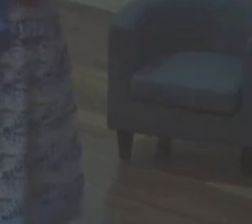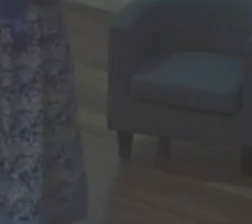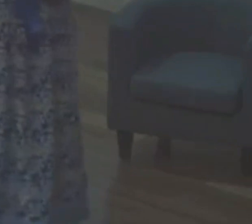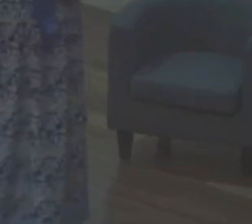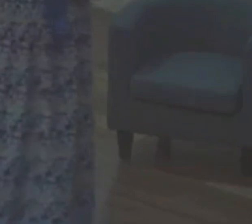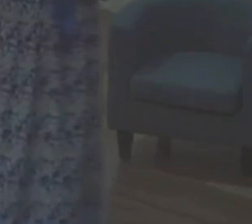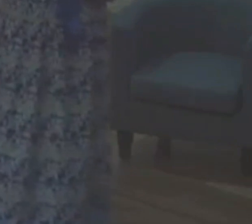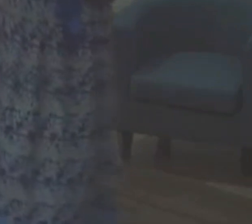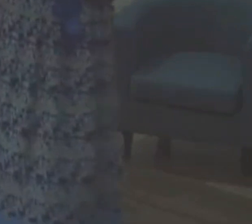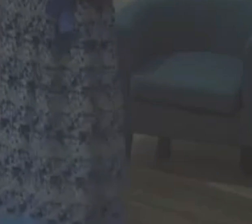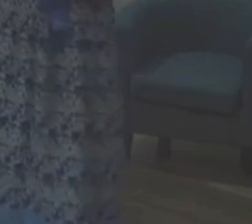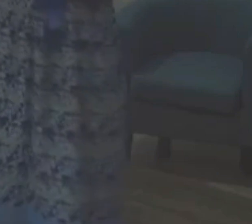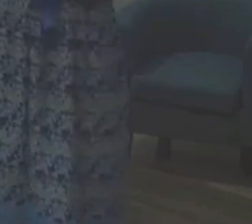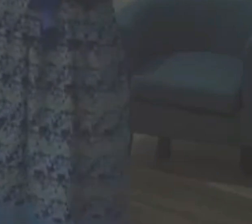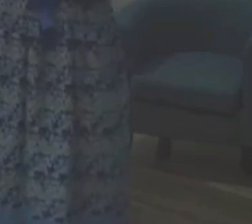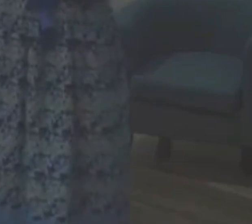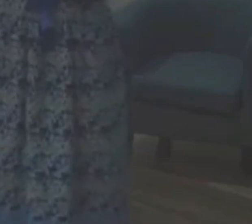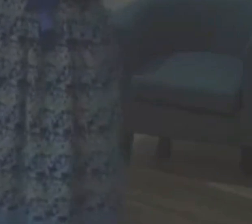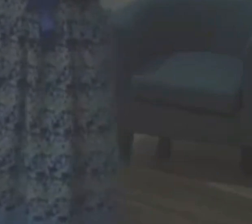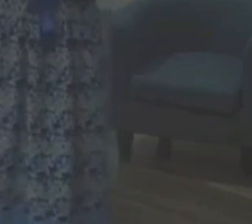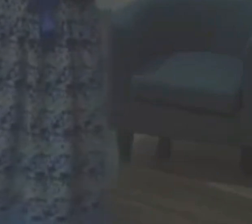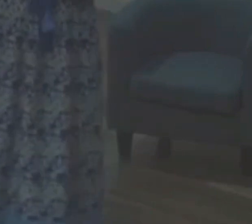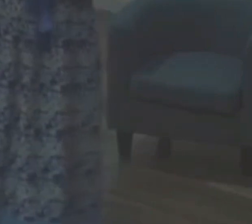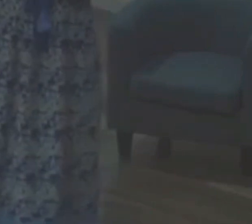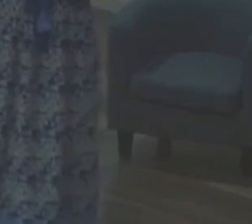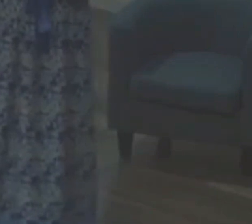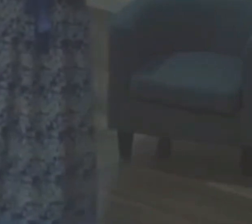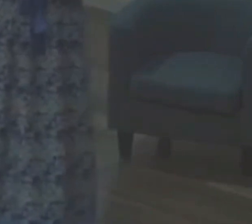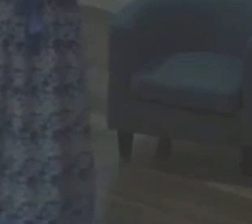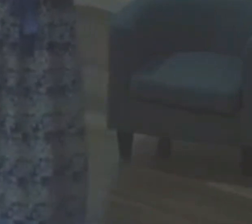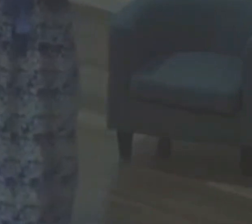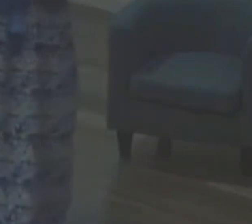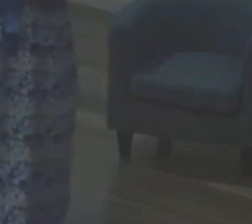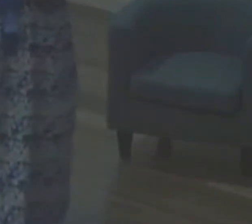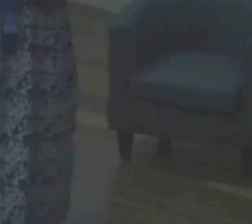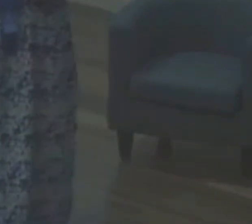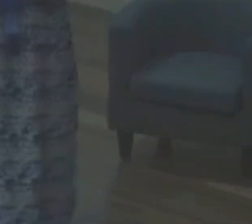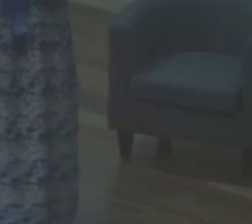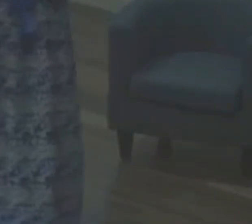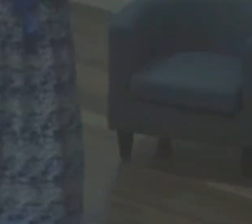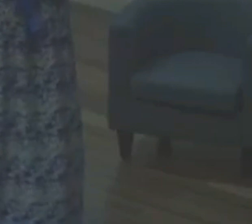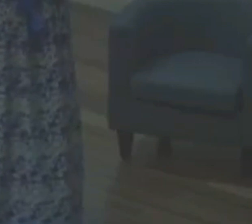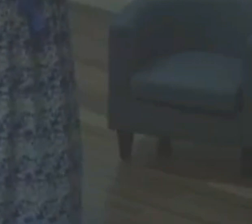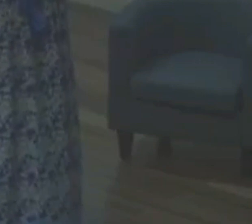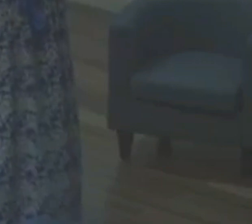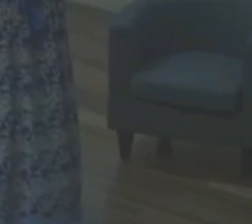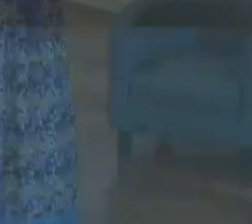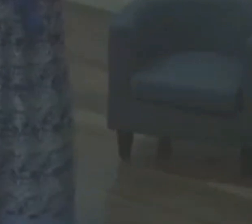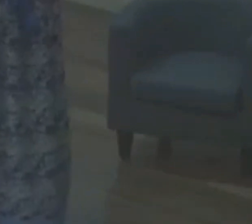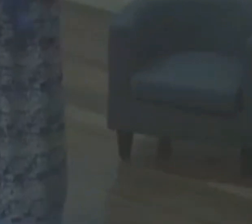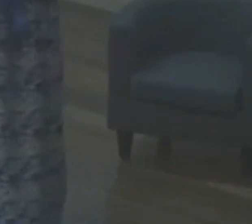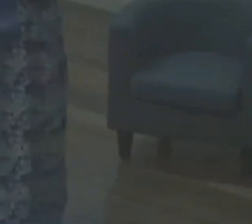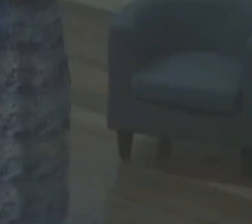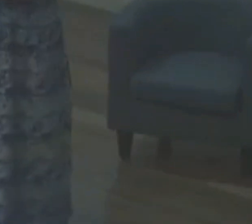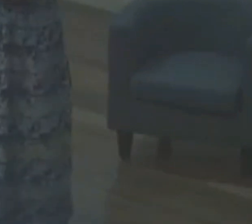Facebook? I think I've got 500. But of the 500, I probably have 10 who actually care about me,